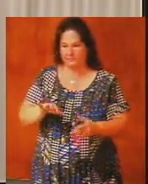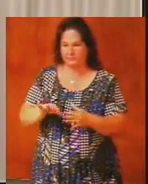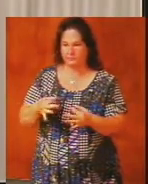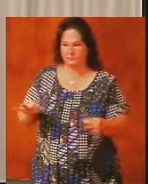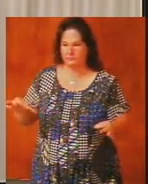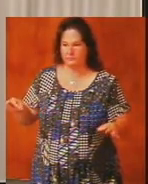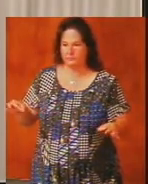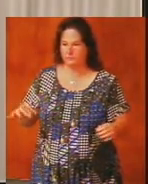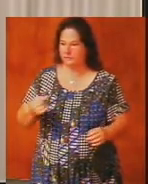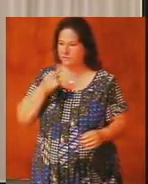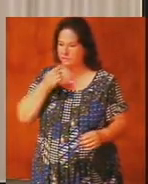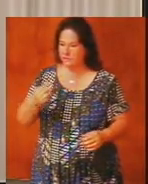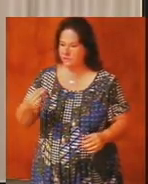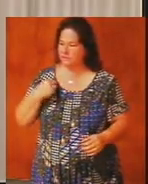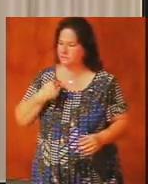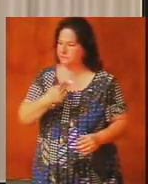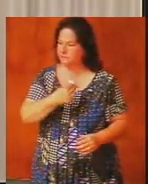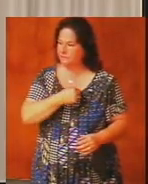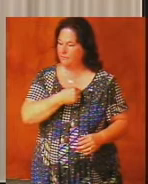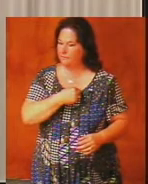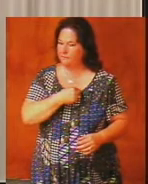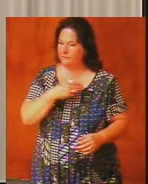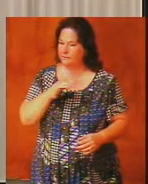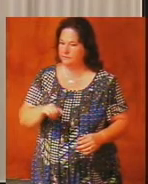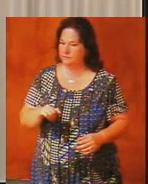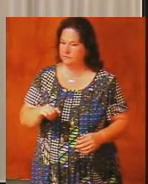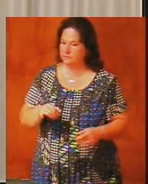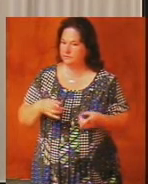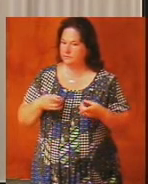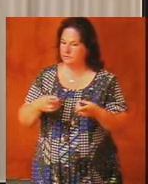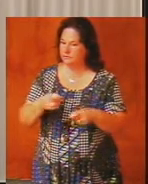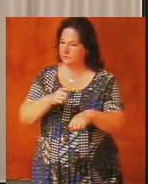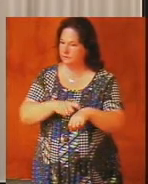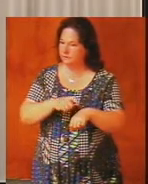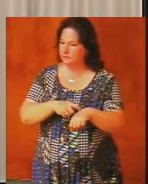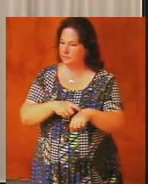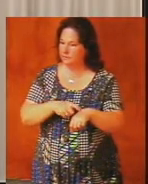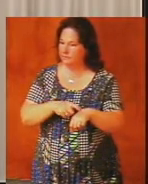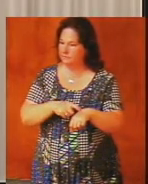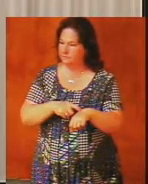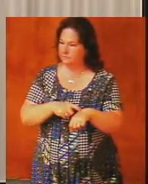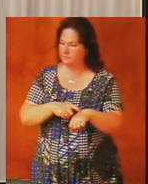statement tells us that in time,